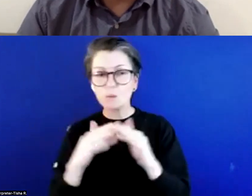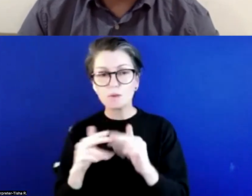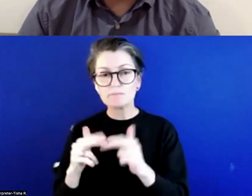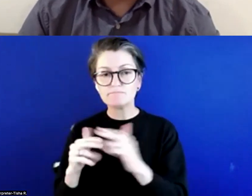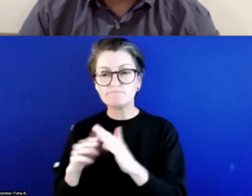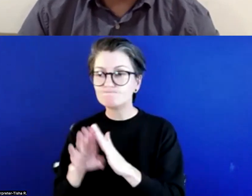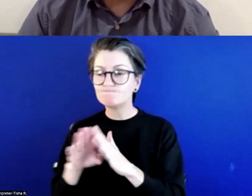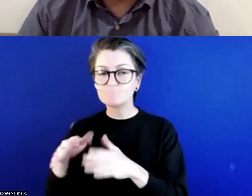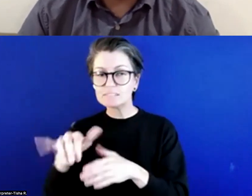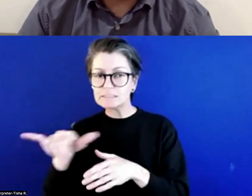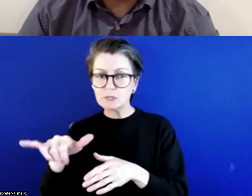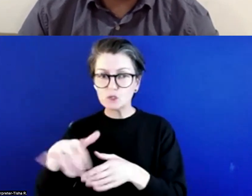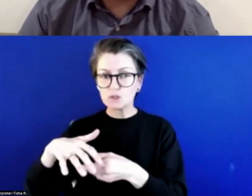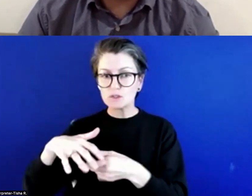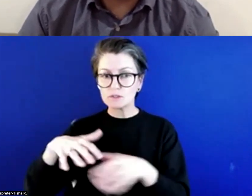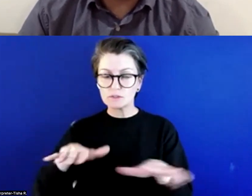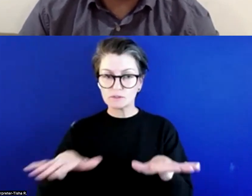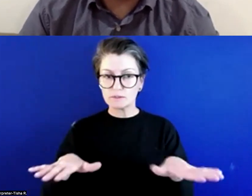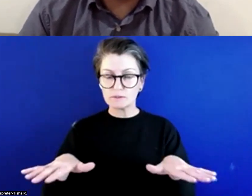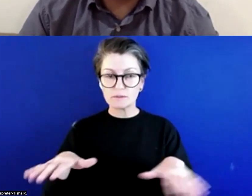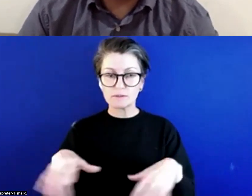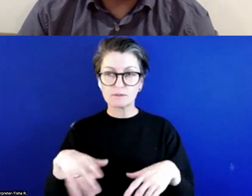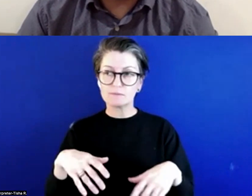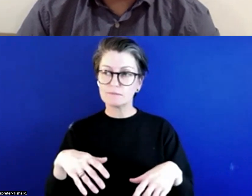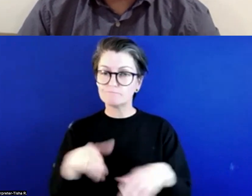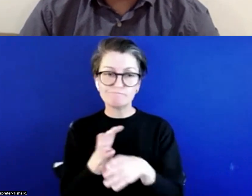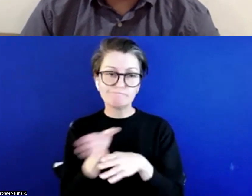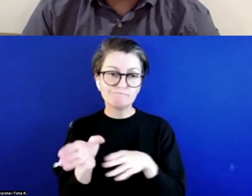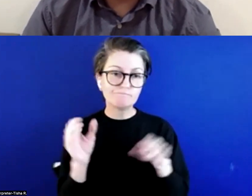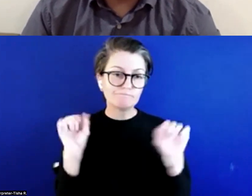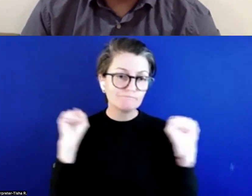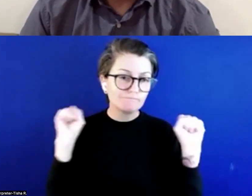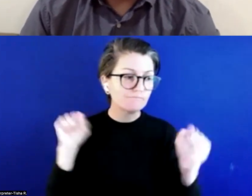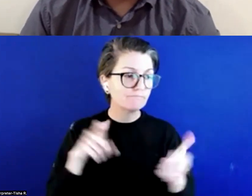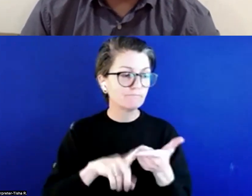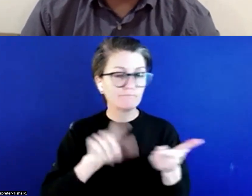the area that you're in, whether it be physical, artistic,